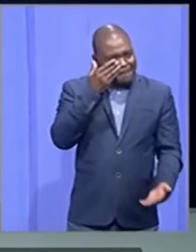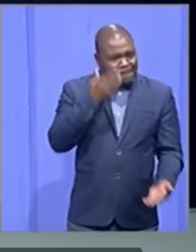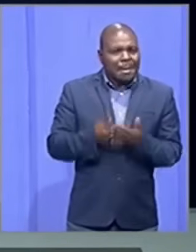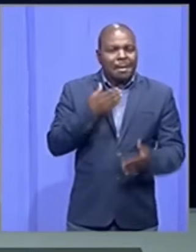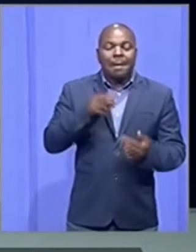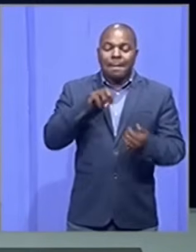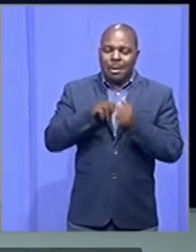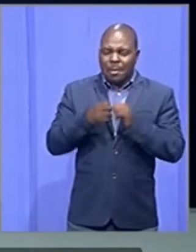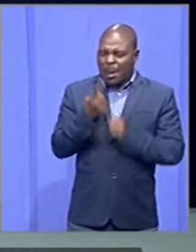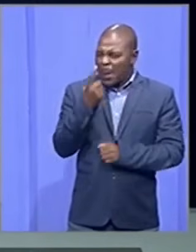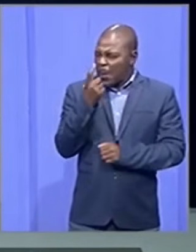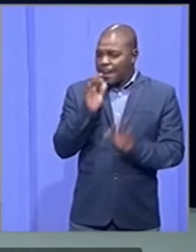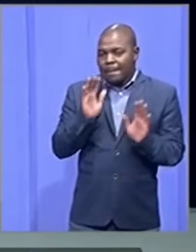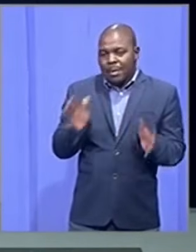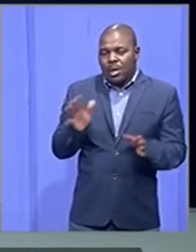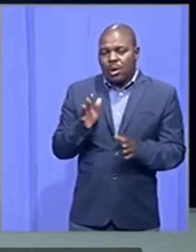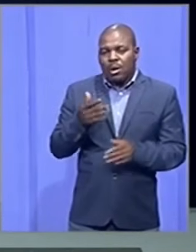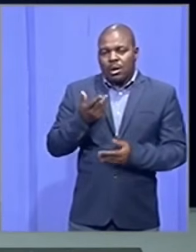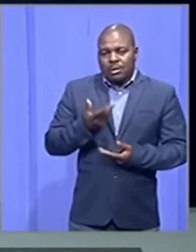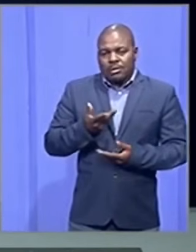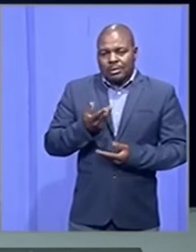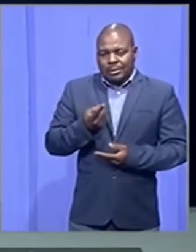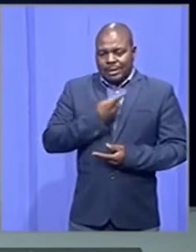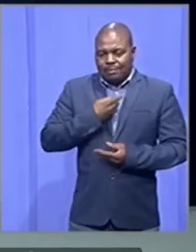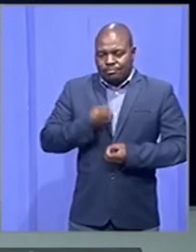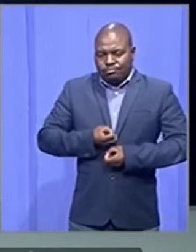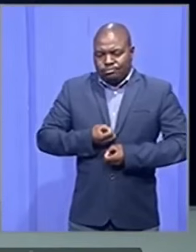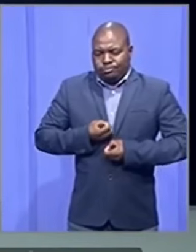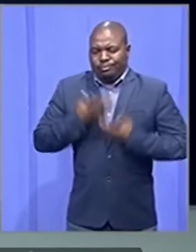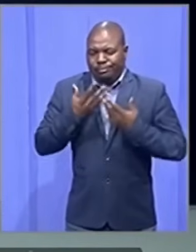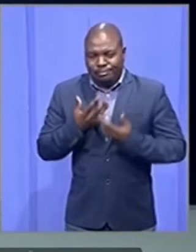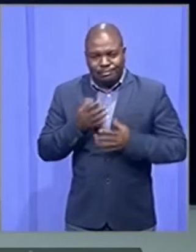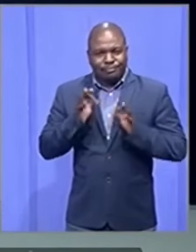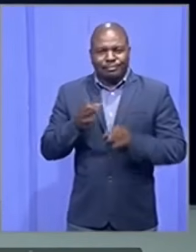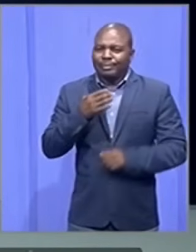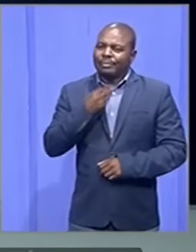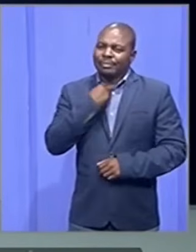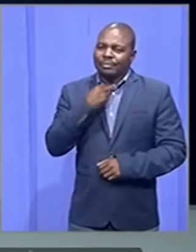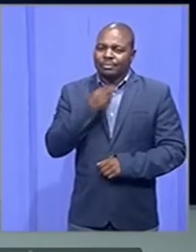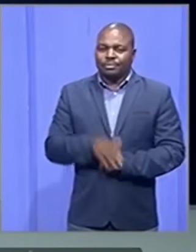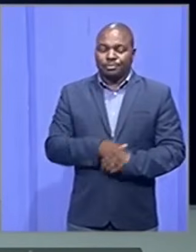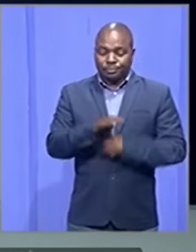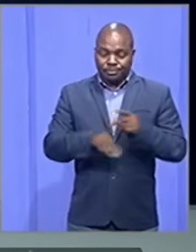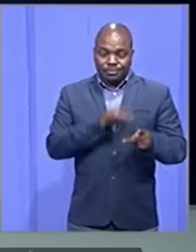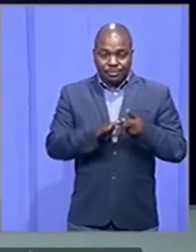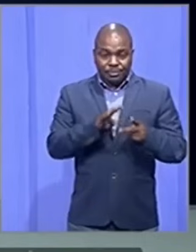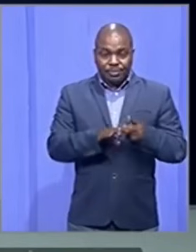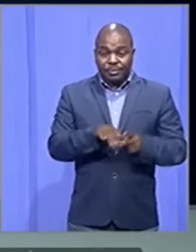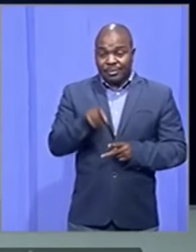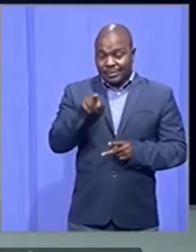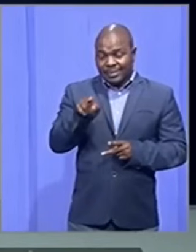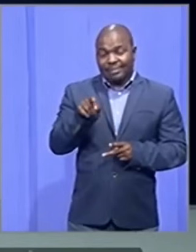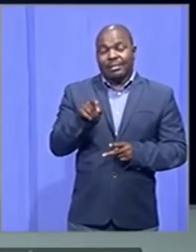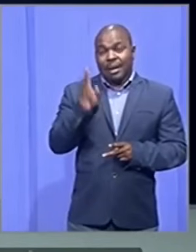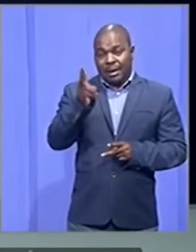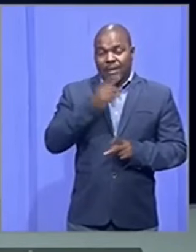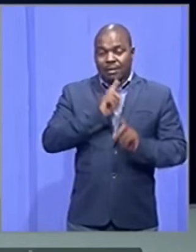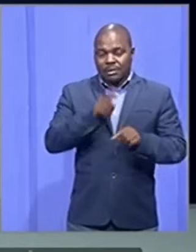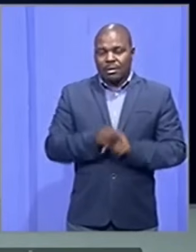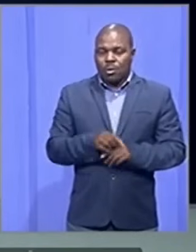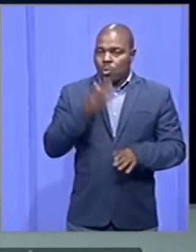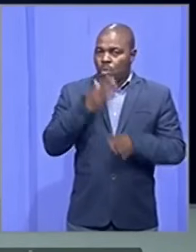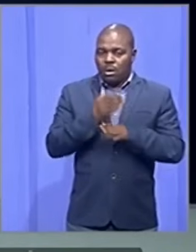fela buiwane fela ha hore ha khone we express ho gutlela potsong ya hao re sa le hole mosebetsi o sa